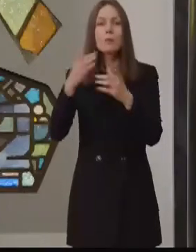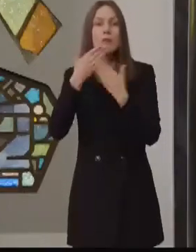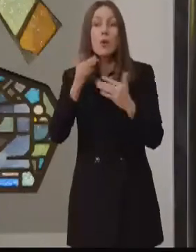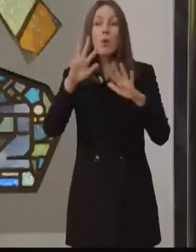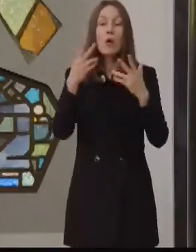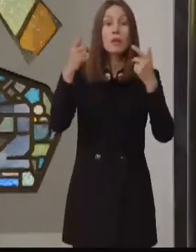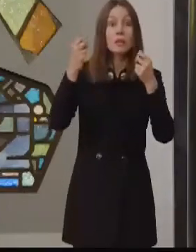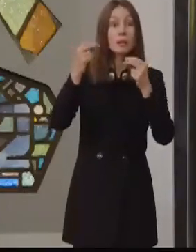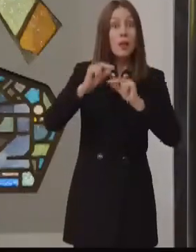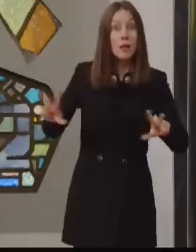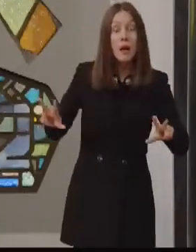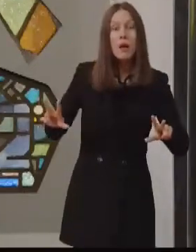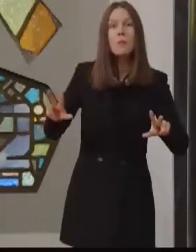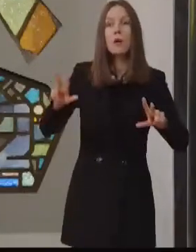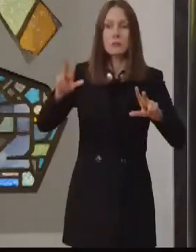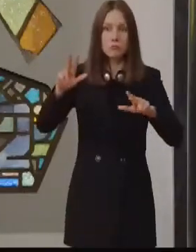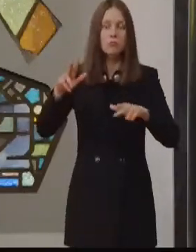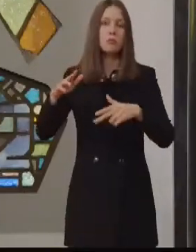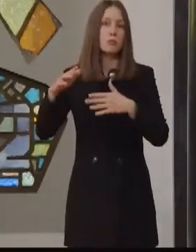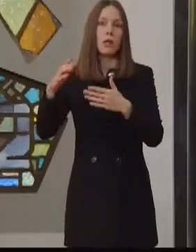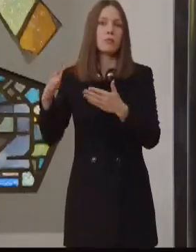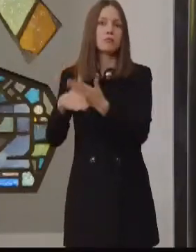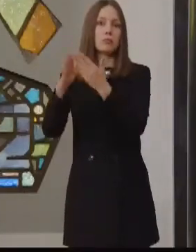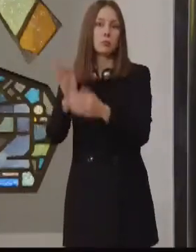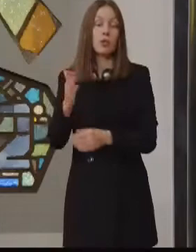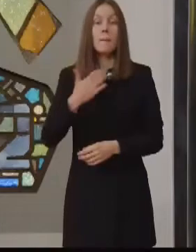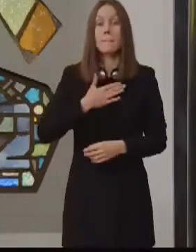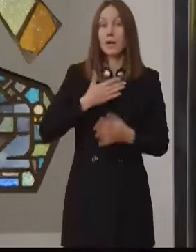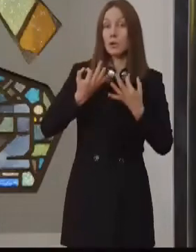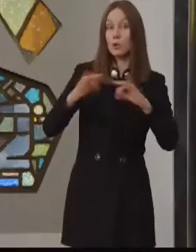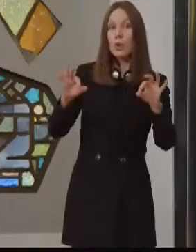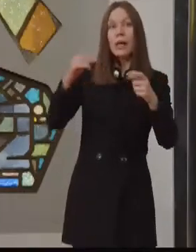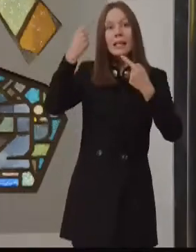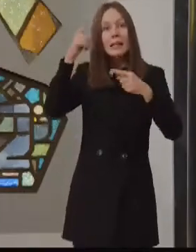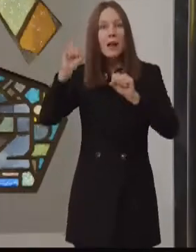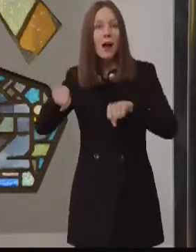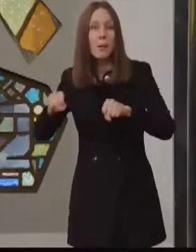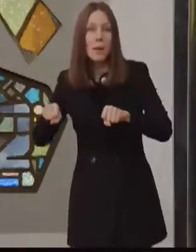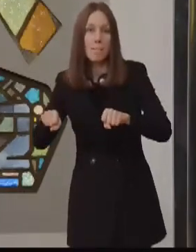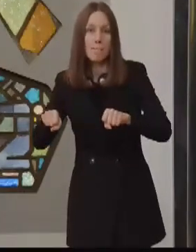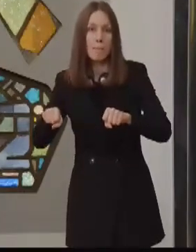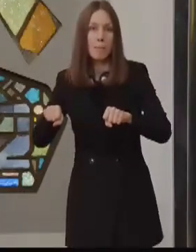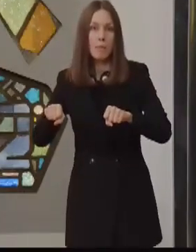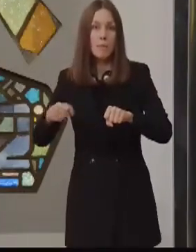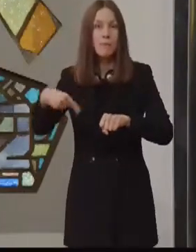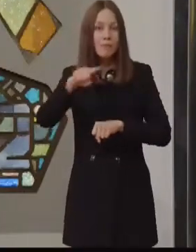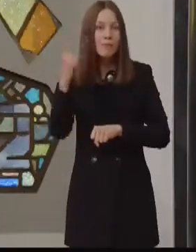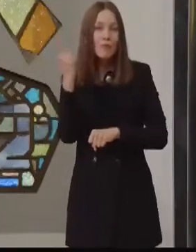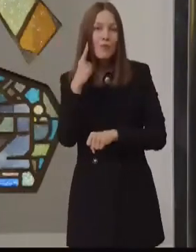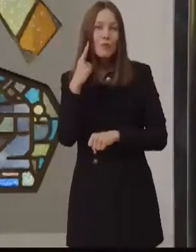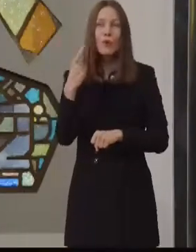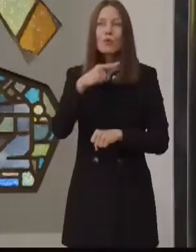married and do not protect their interests. But my obligation is to offer